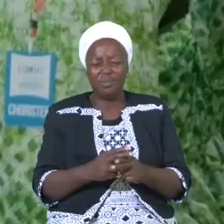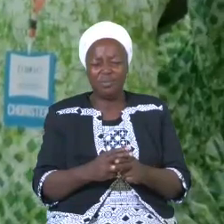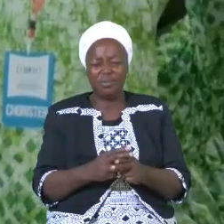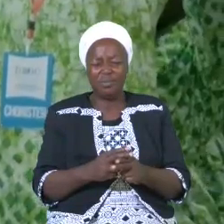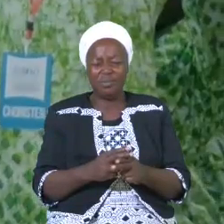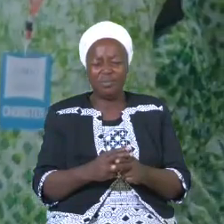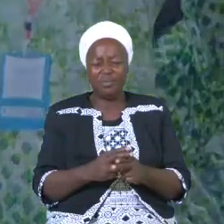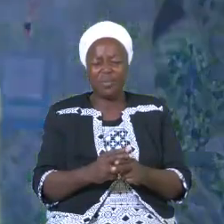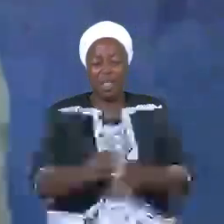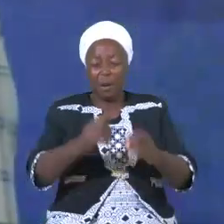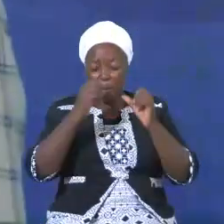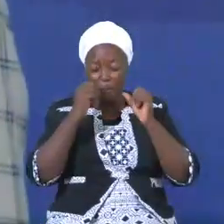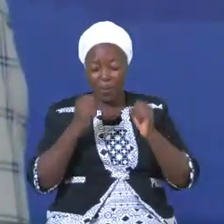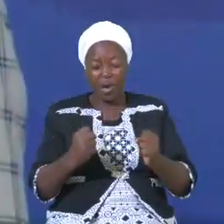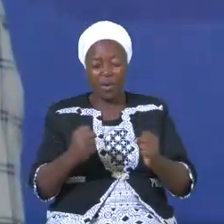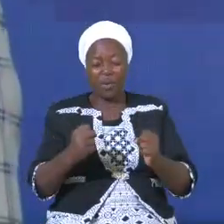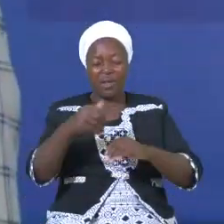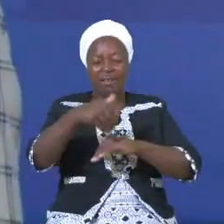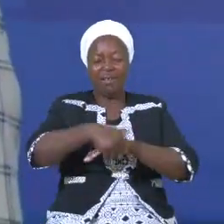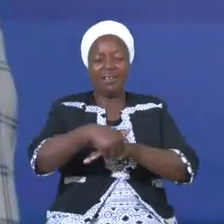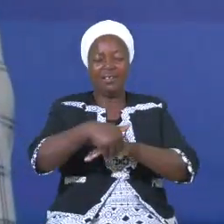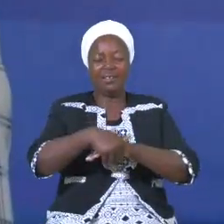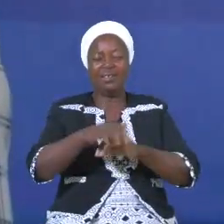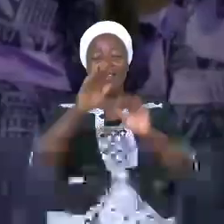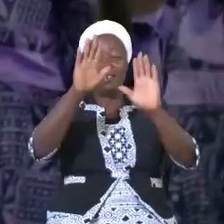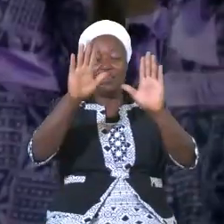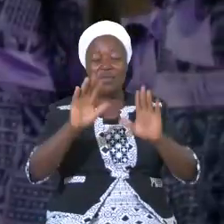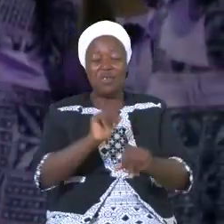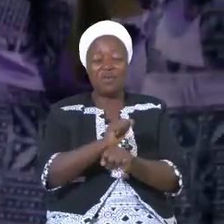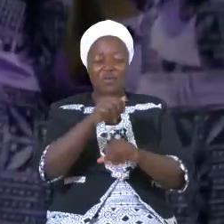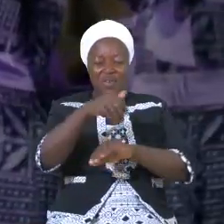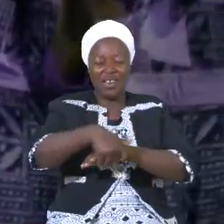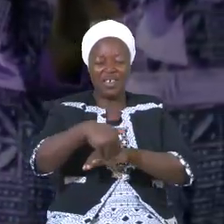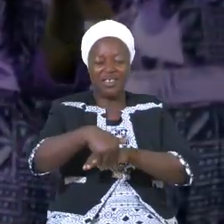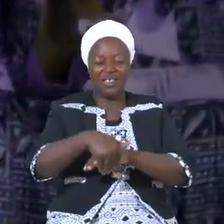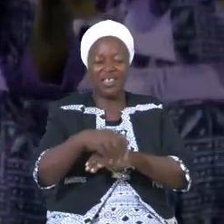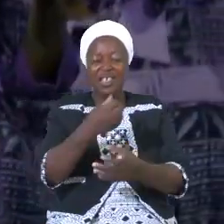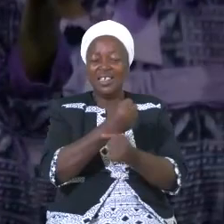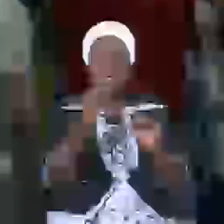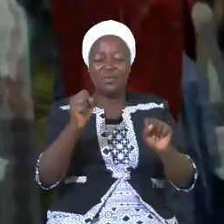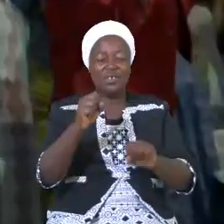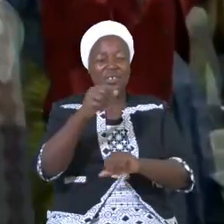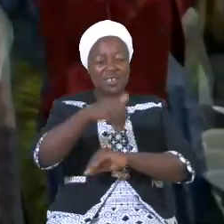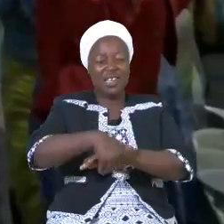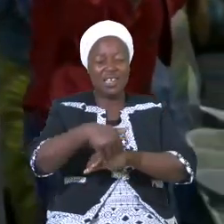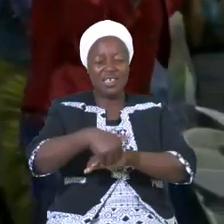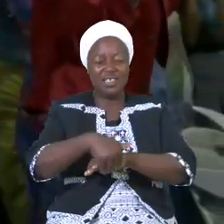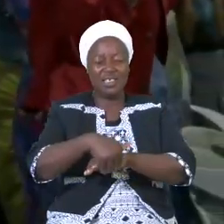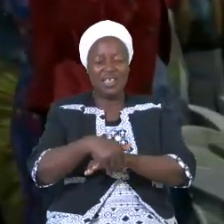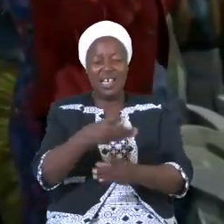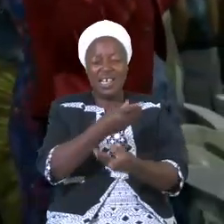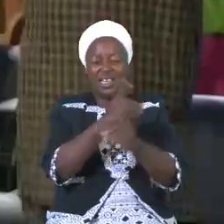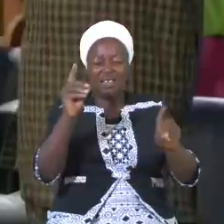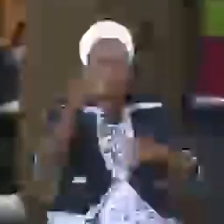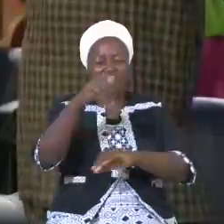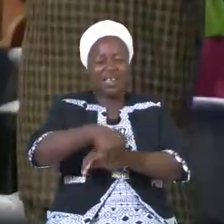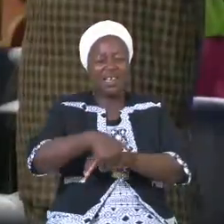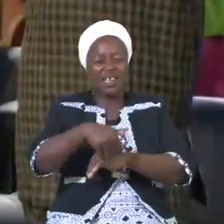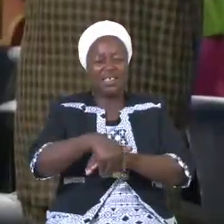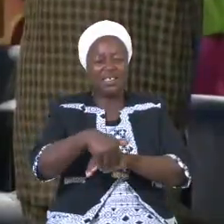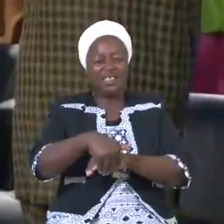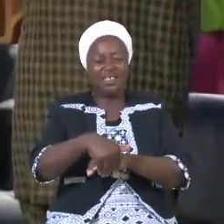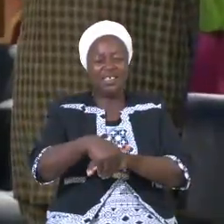power night miracle night salvation night deliverance night